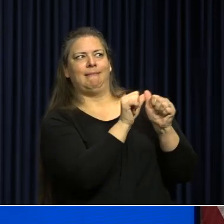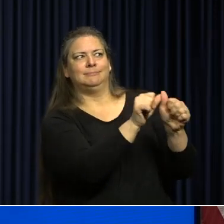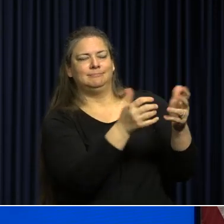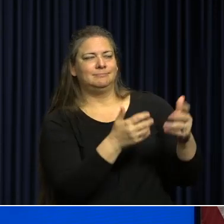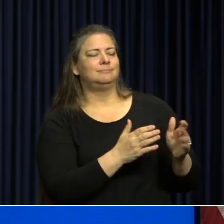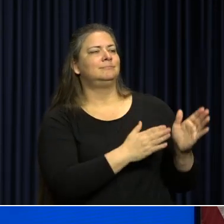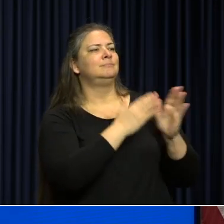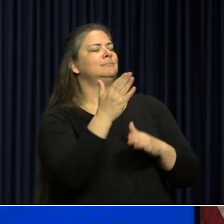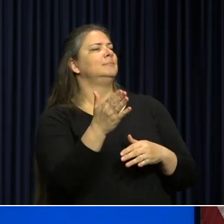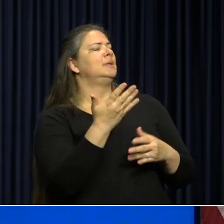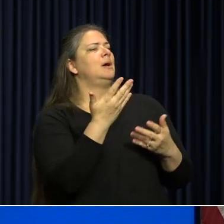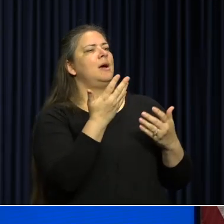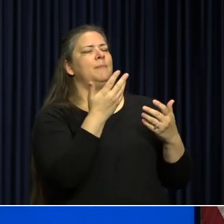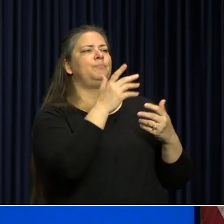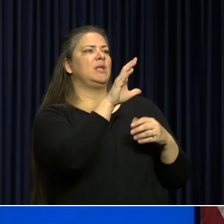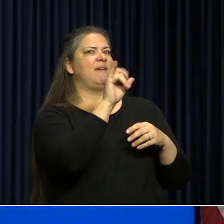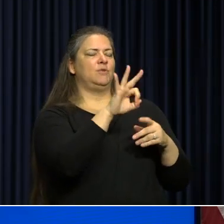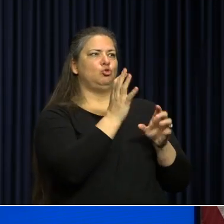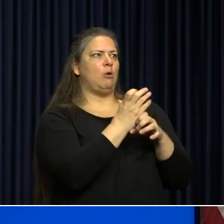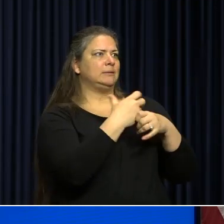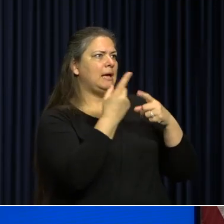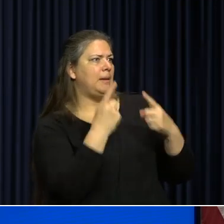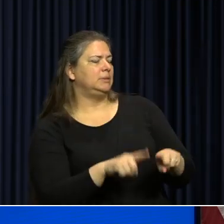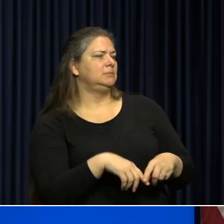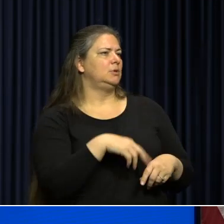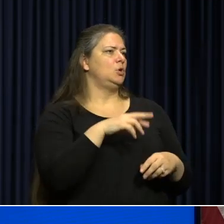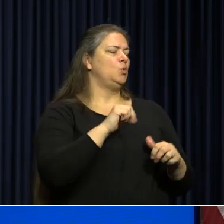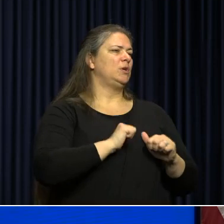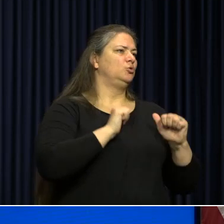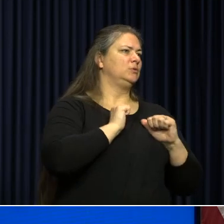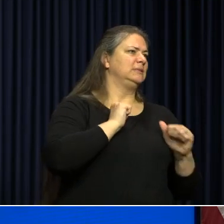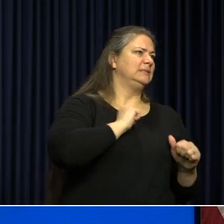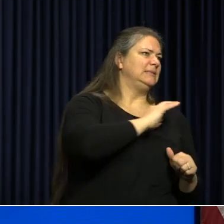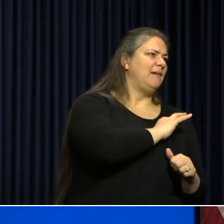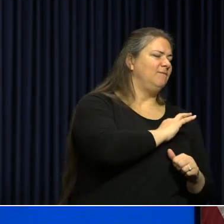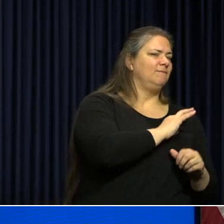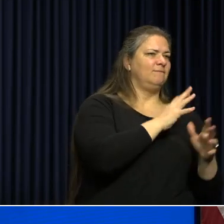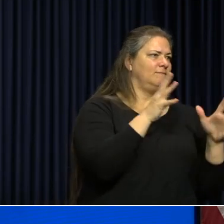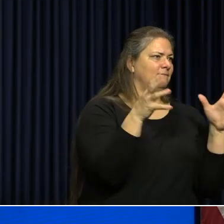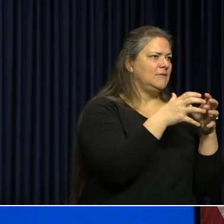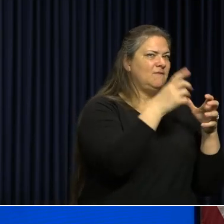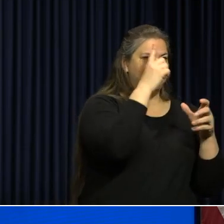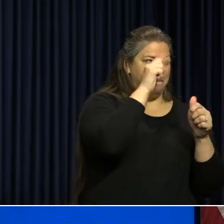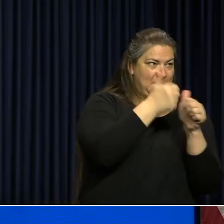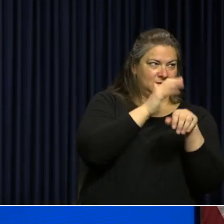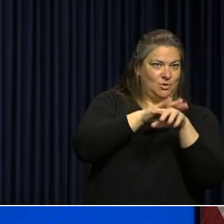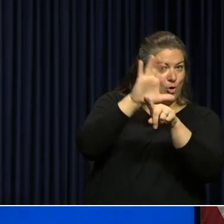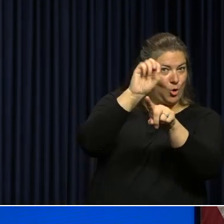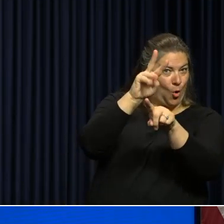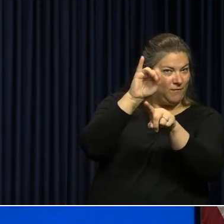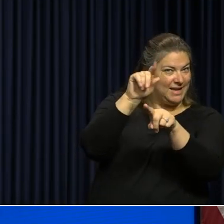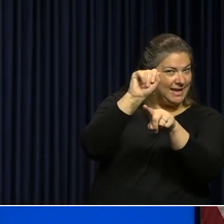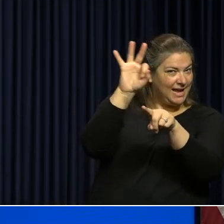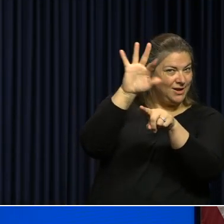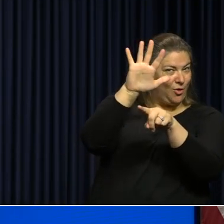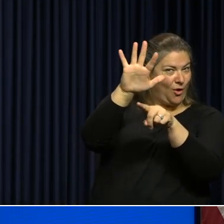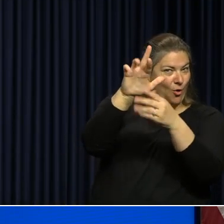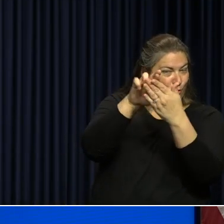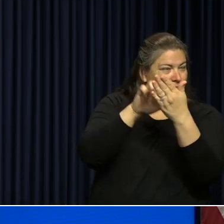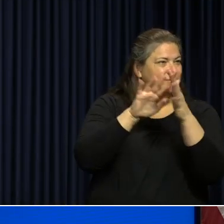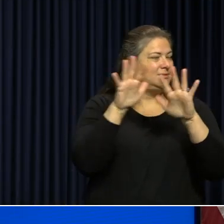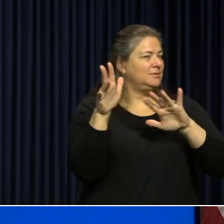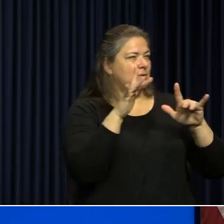crisis stabilization, resident staff cohorting based on COVID-19 status, resident transfers to long-term